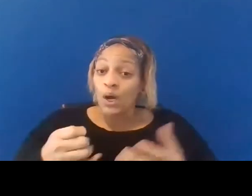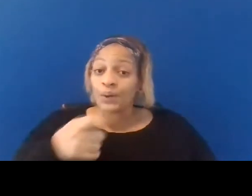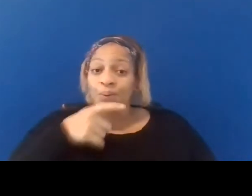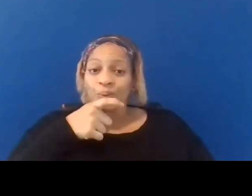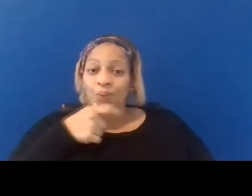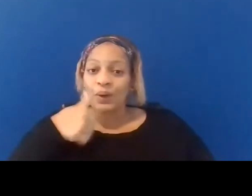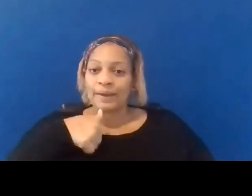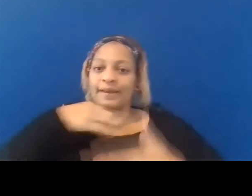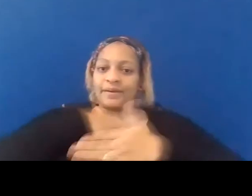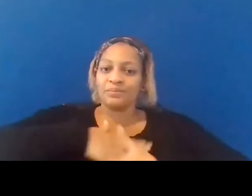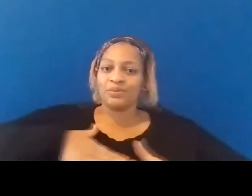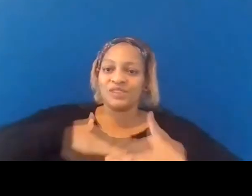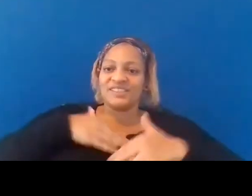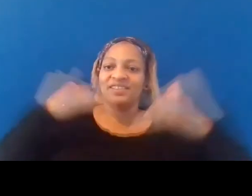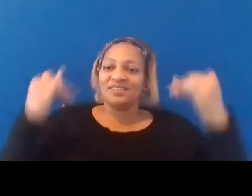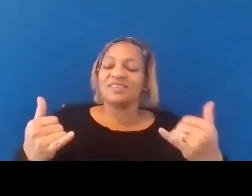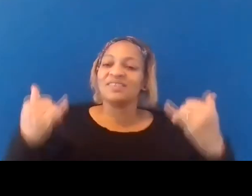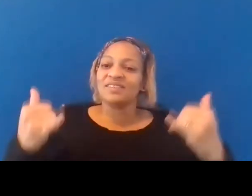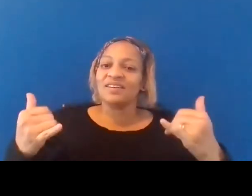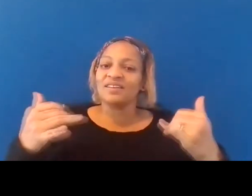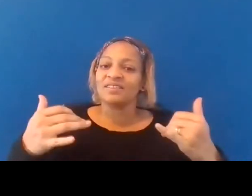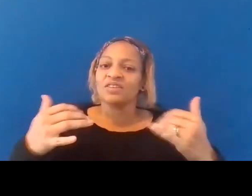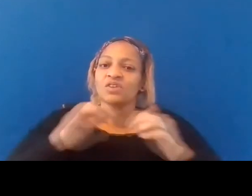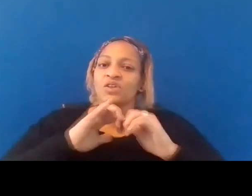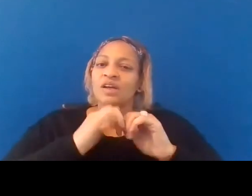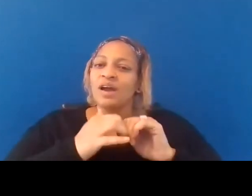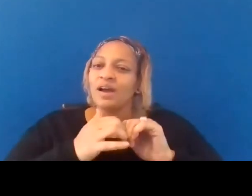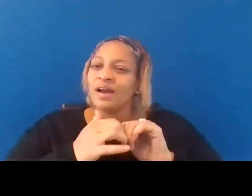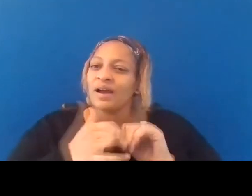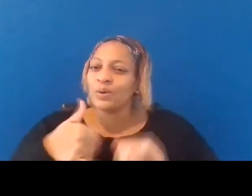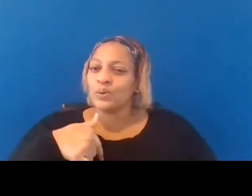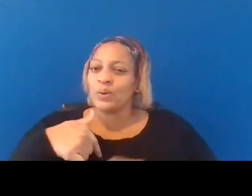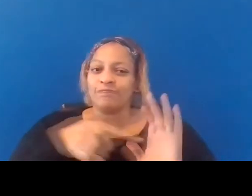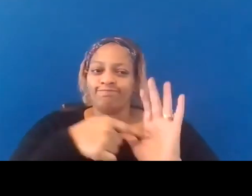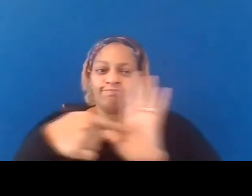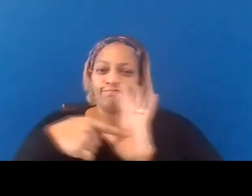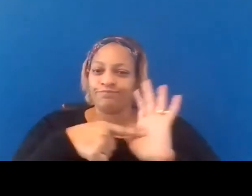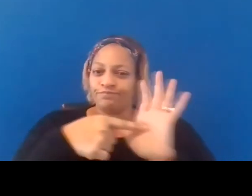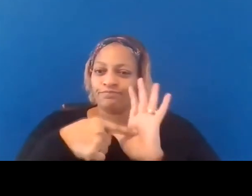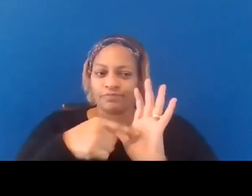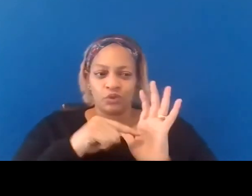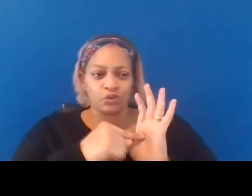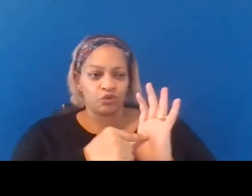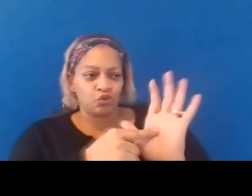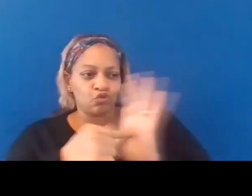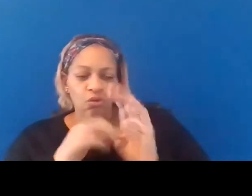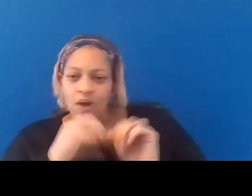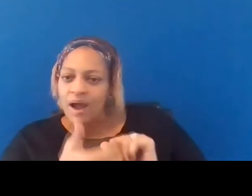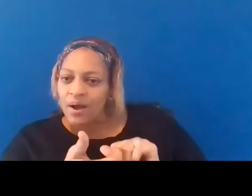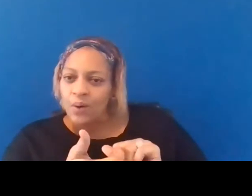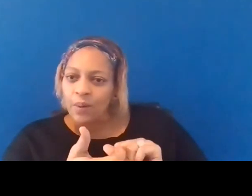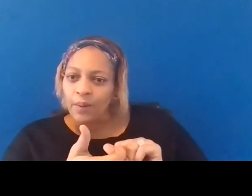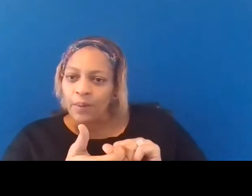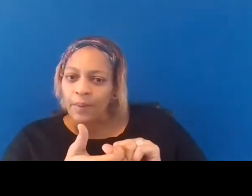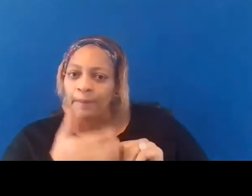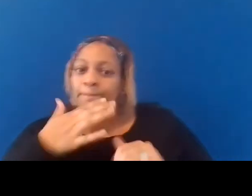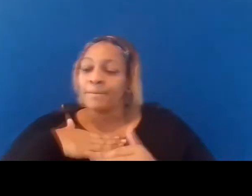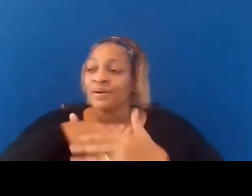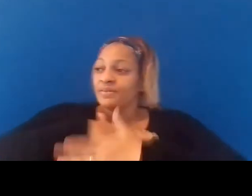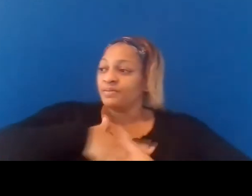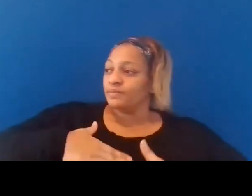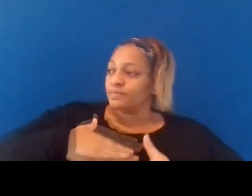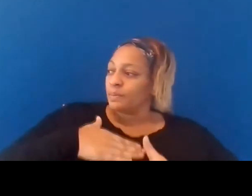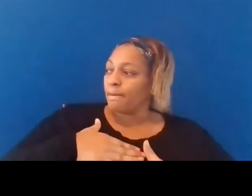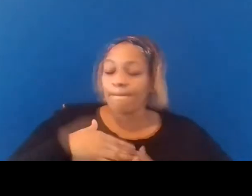appreciate today? And how do I show it? How do I show my appreciation? Not, what'd you say, Tracy? I said, I eat it